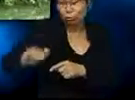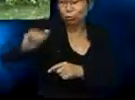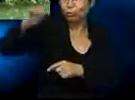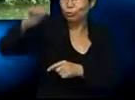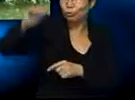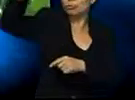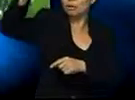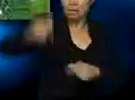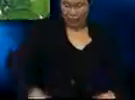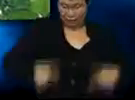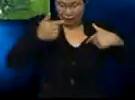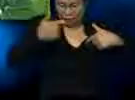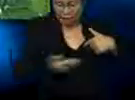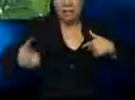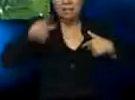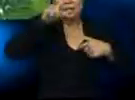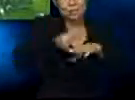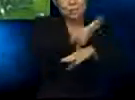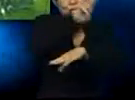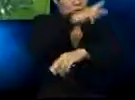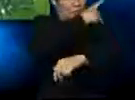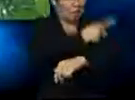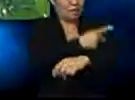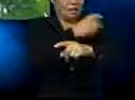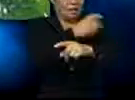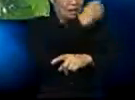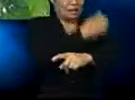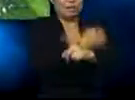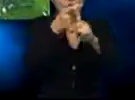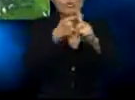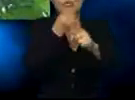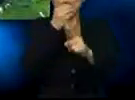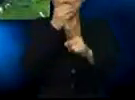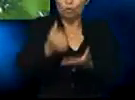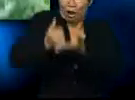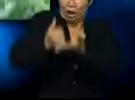Living things use the energy from food to help them move.